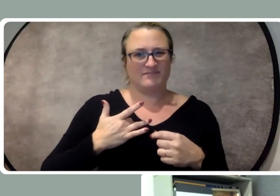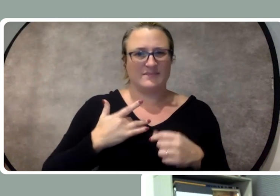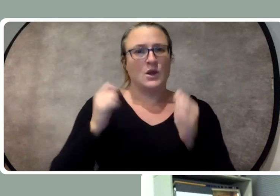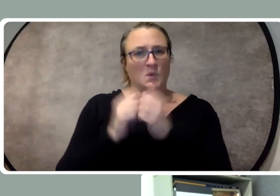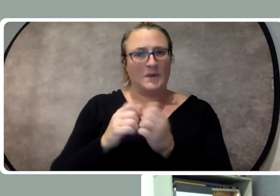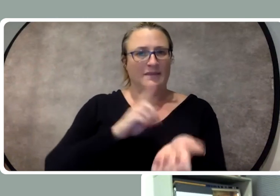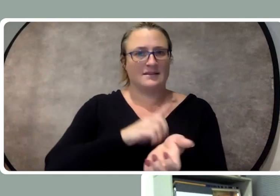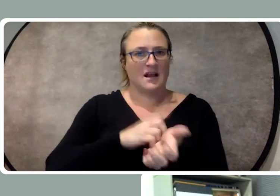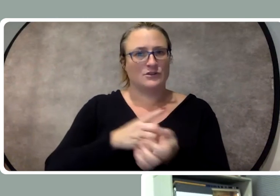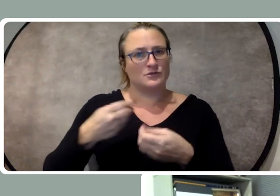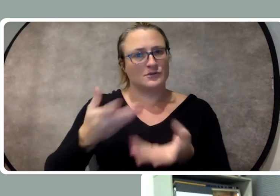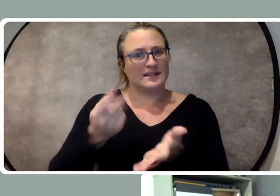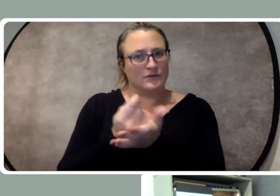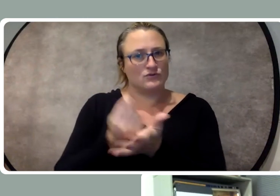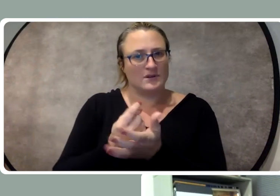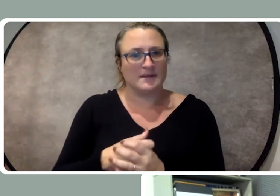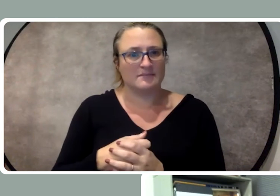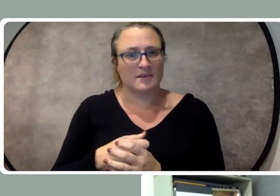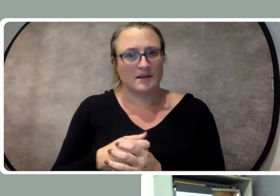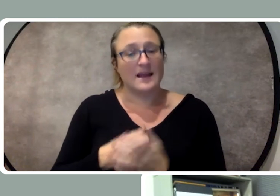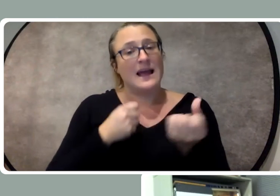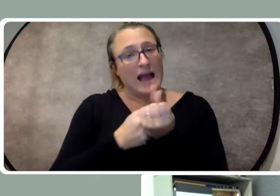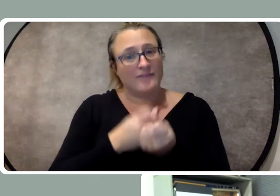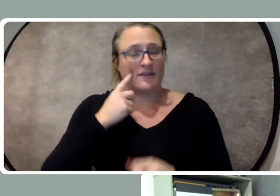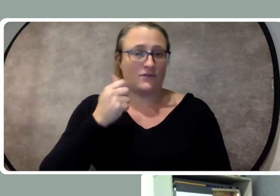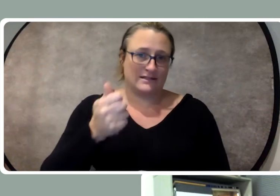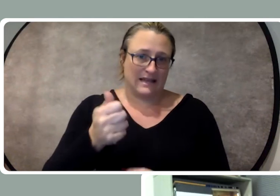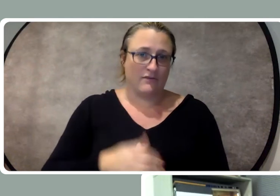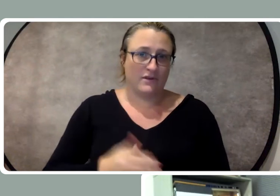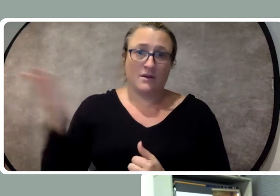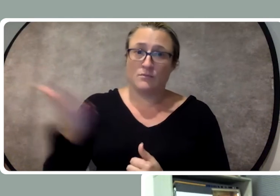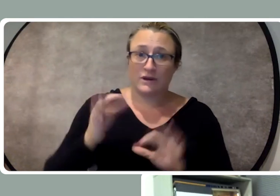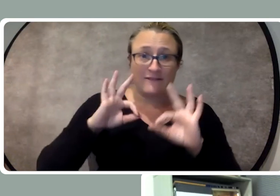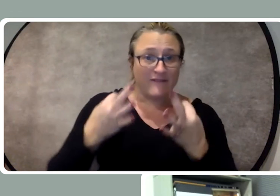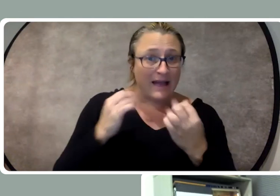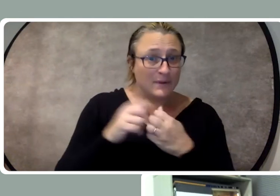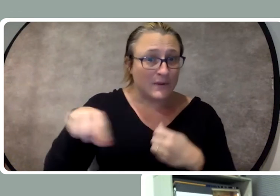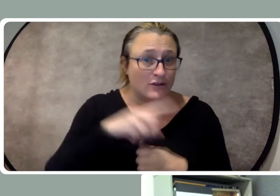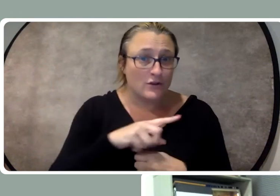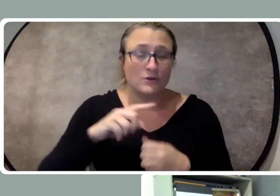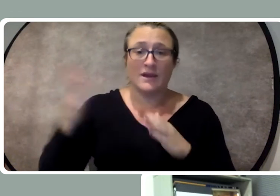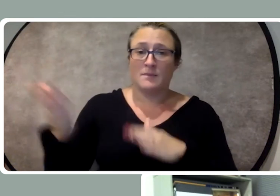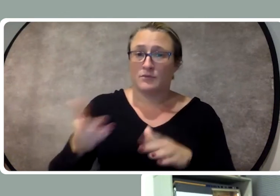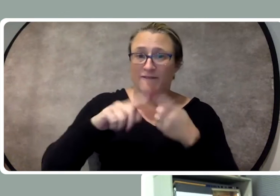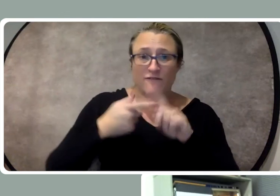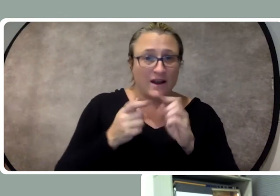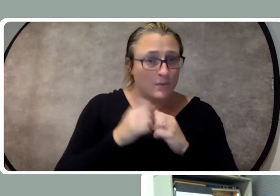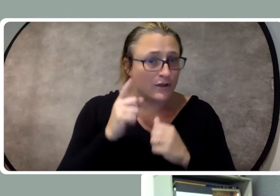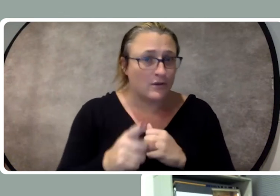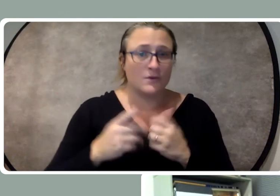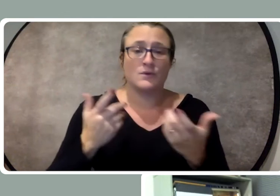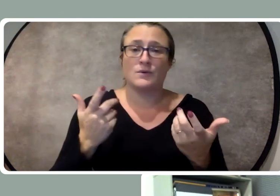you. And be an advocate for yourself. Bring family members and friends to the appointments.